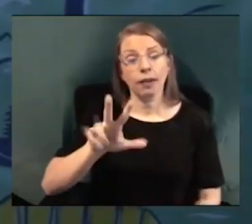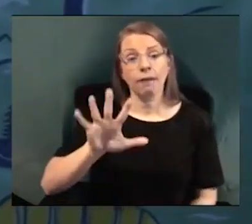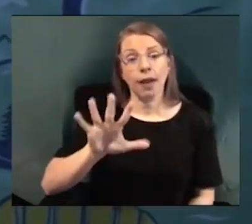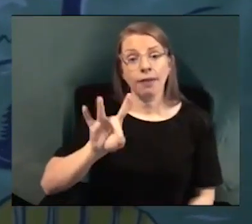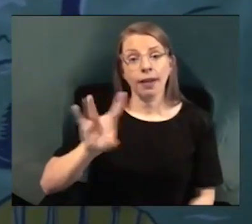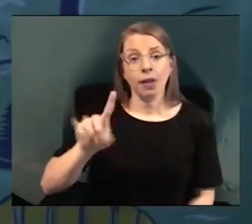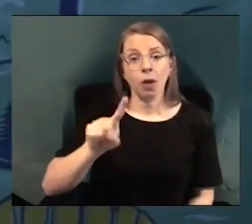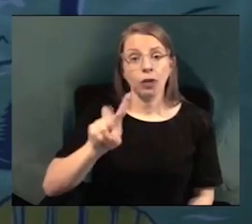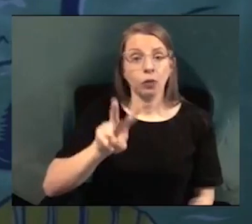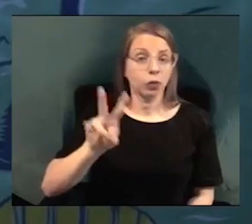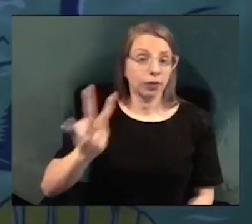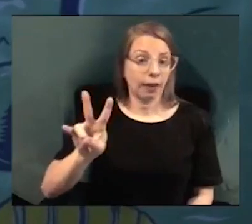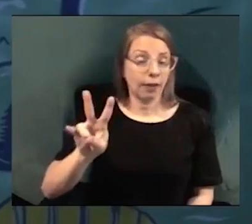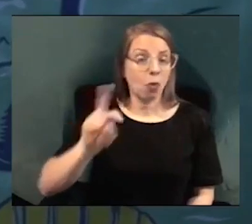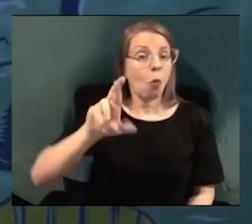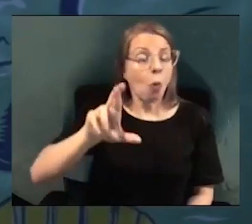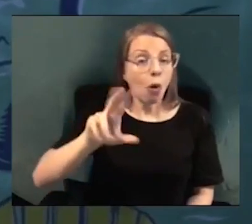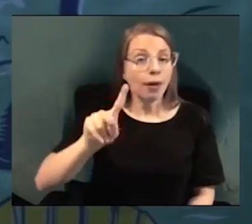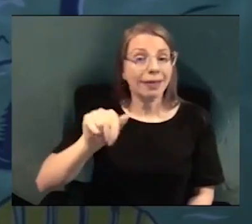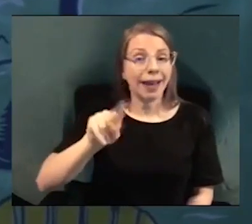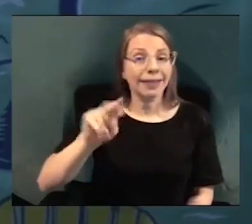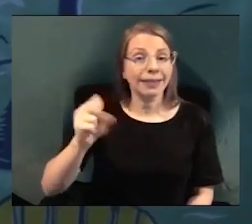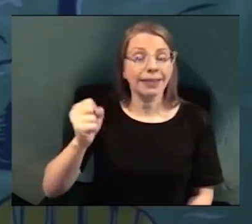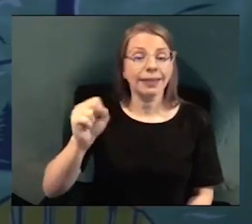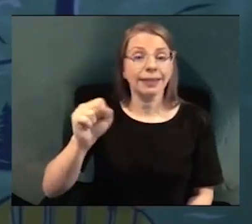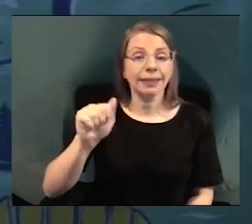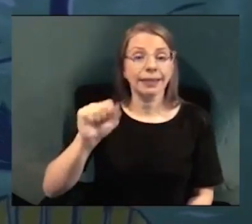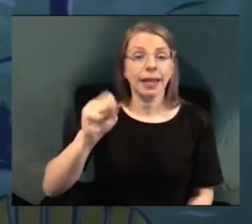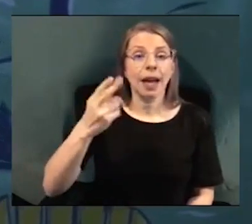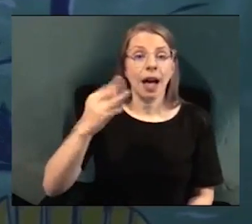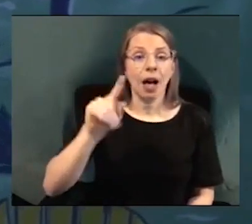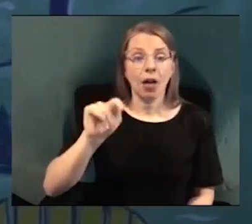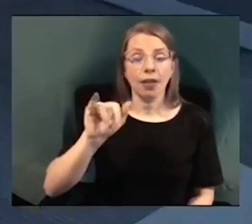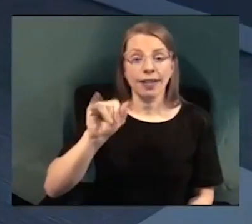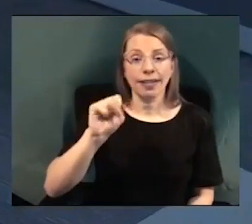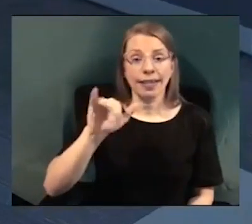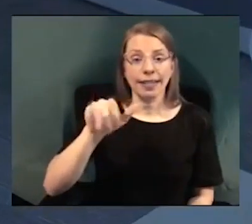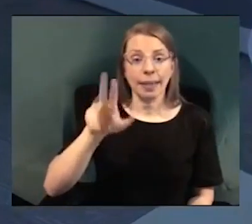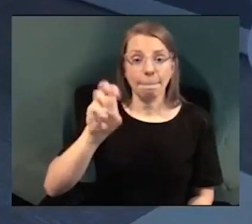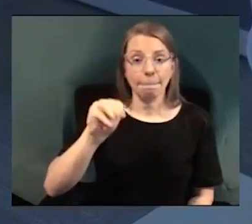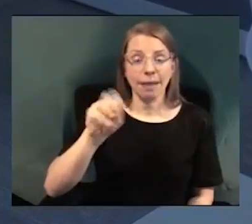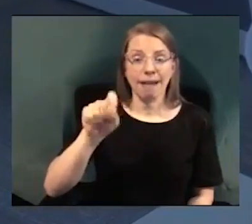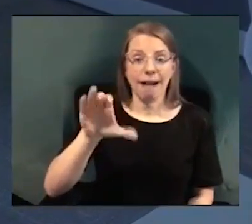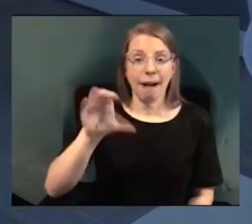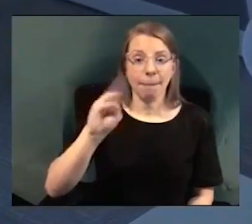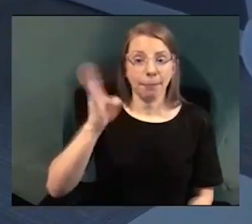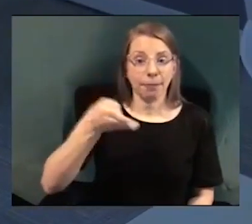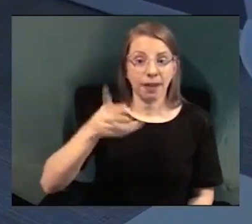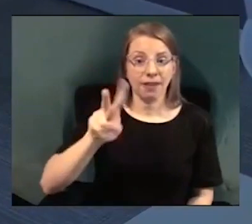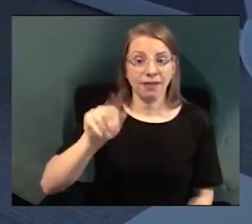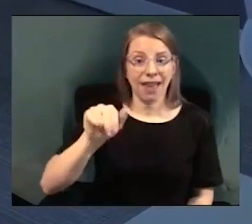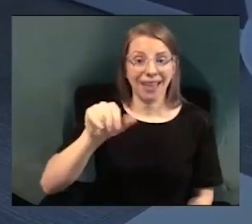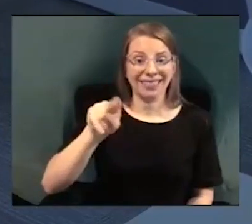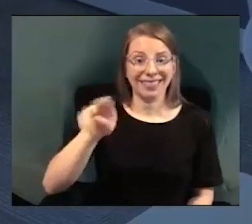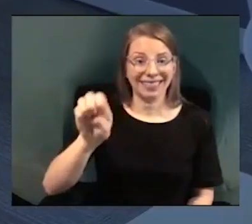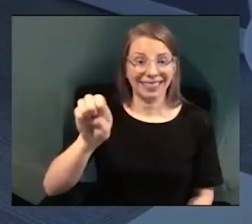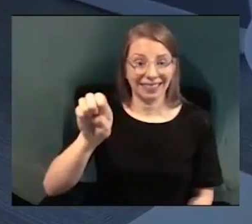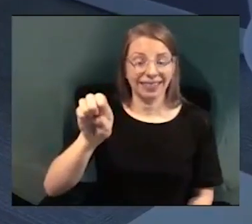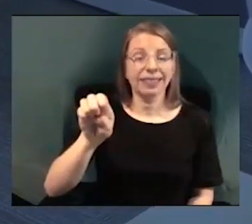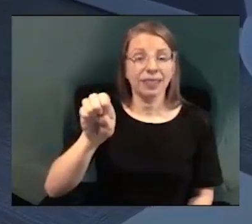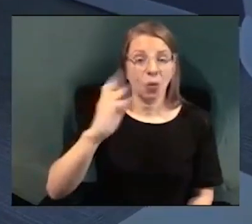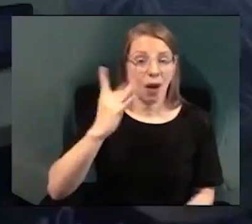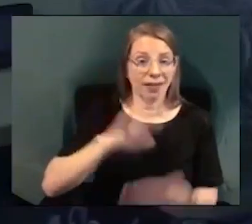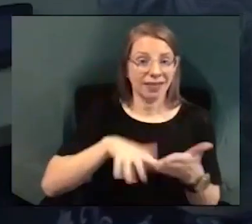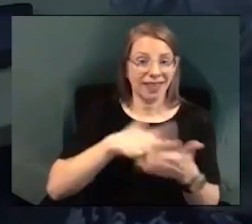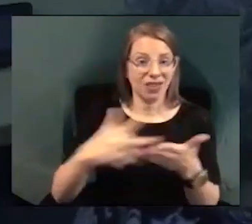913-588-1227, or go to the kansashealthsystem.com /vaccine to try and set up and schedule a visit to come and get